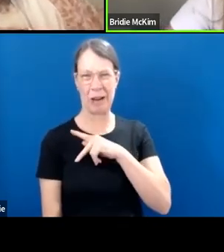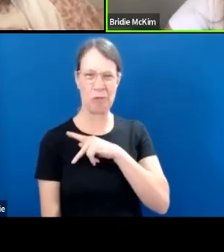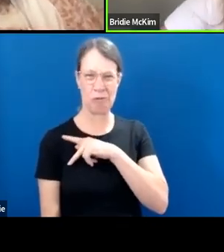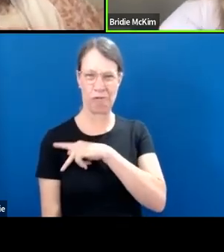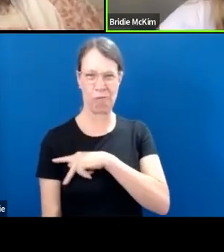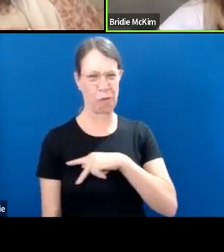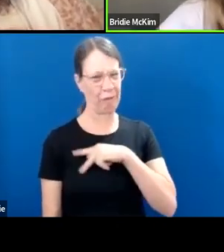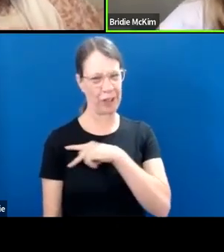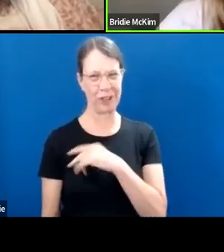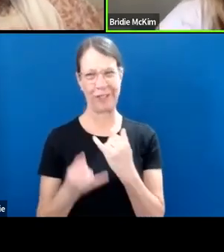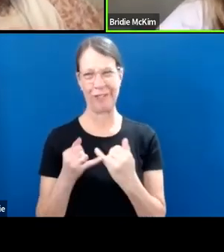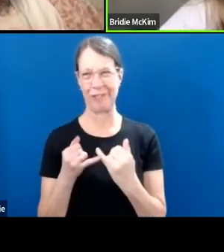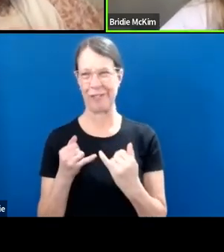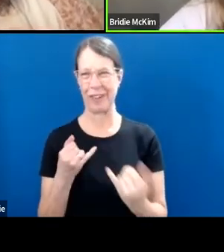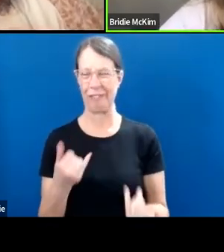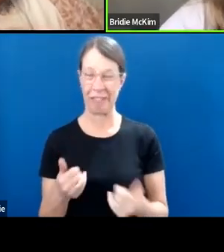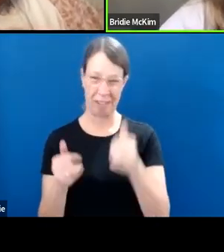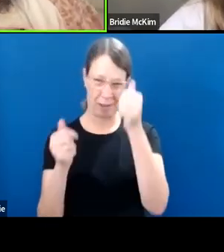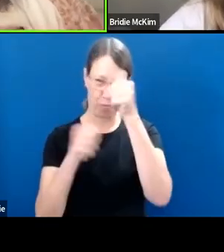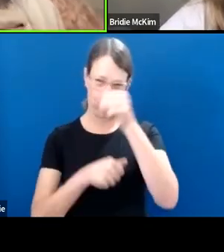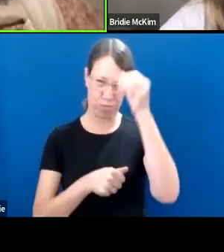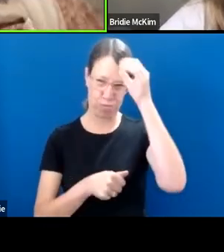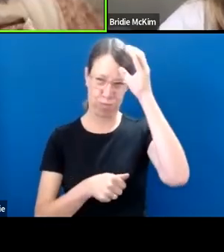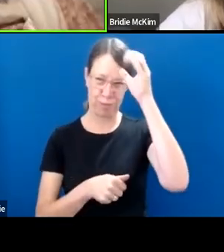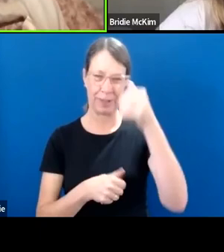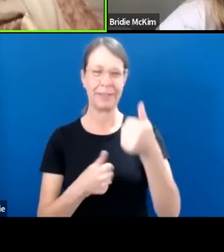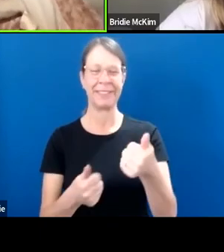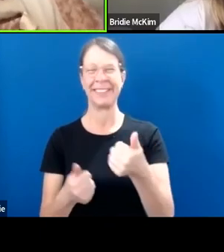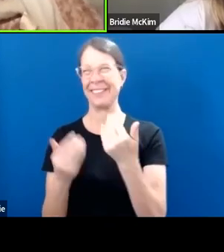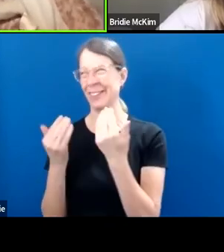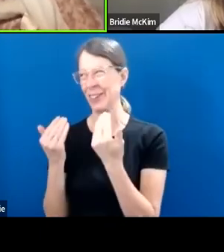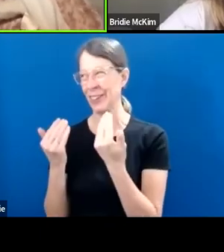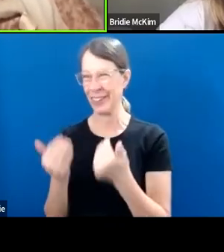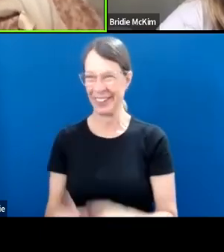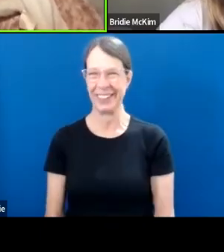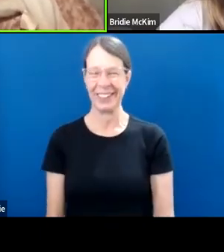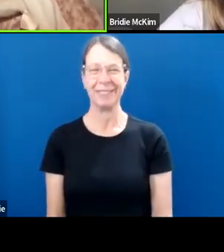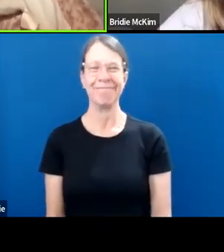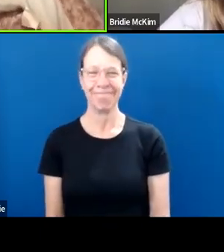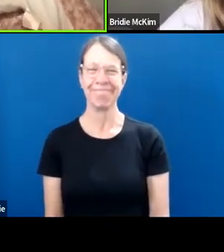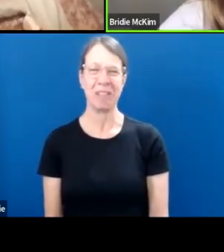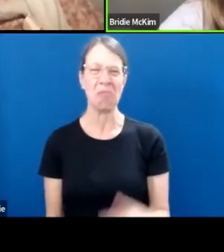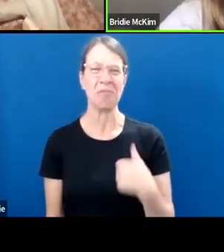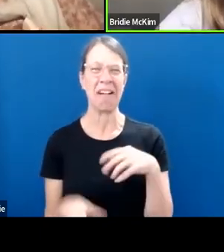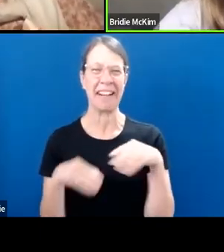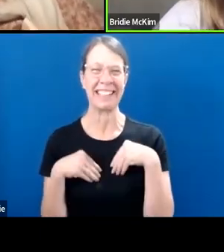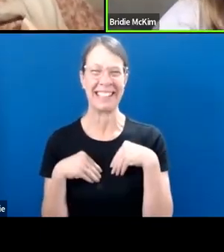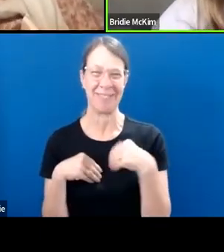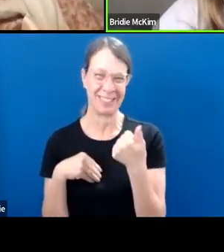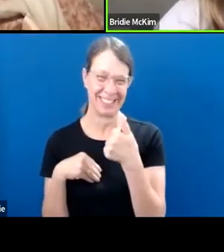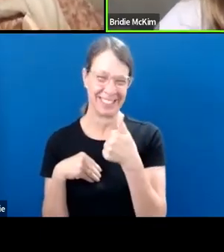very, very in the know. Cool. we'll go with that. Good.